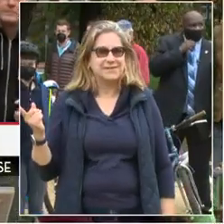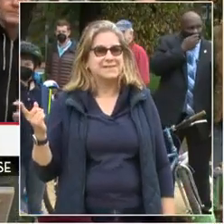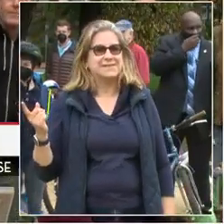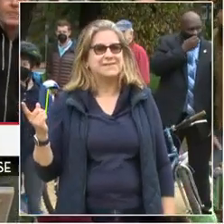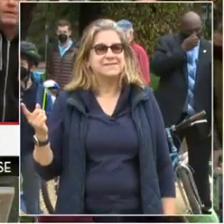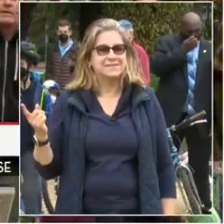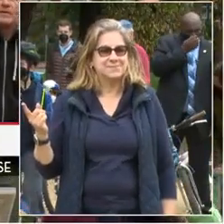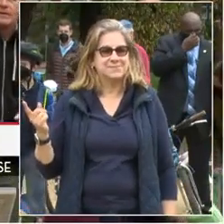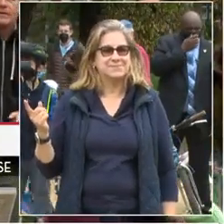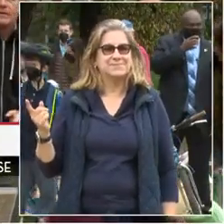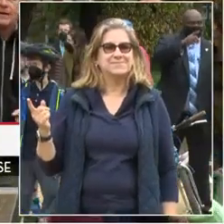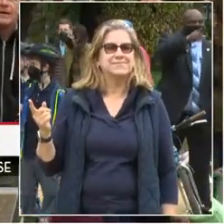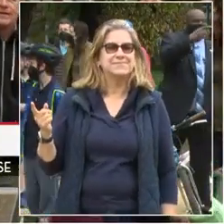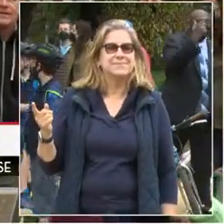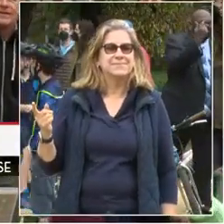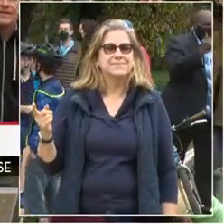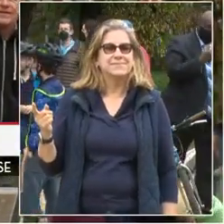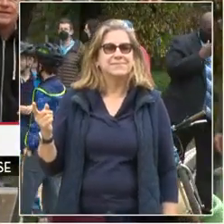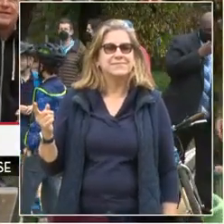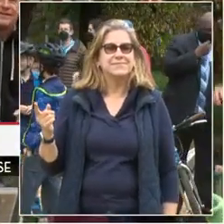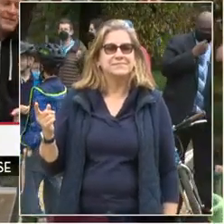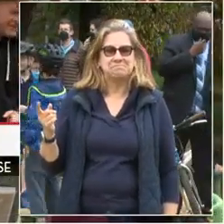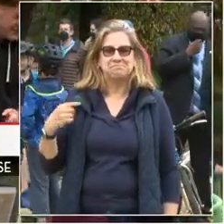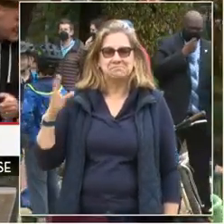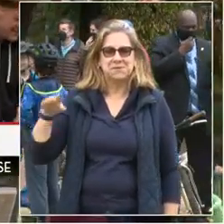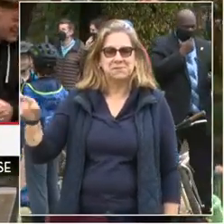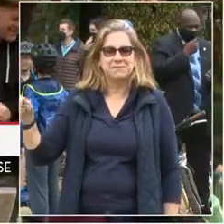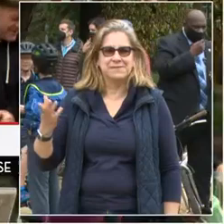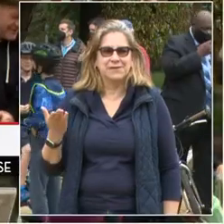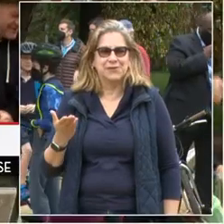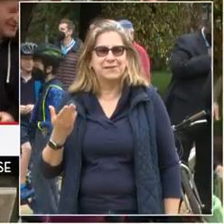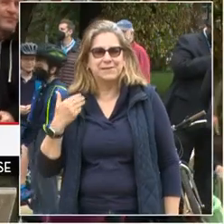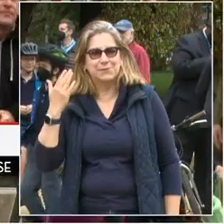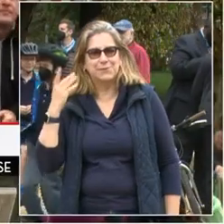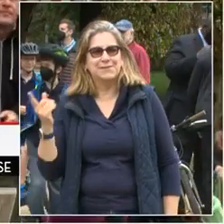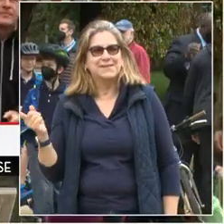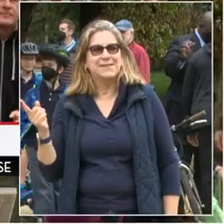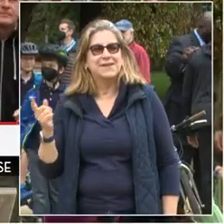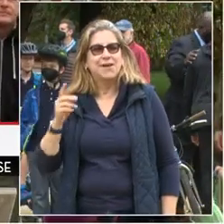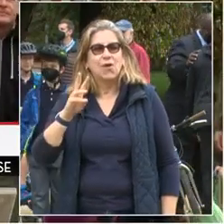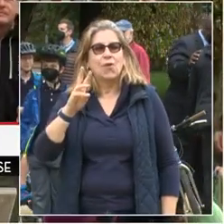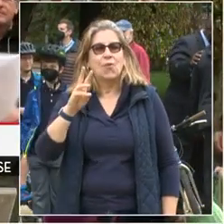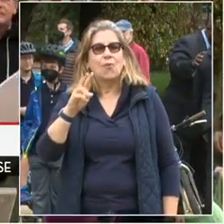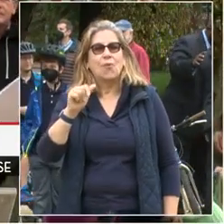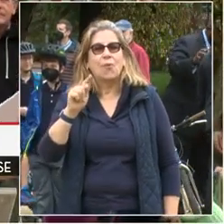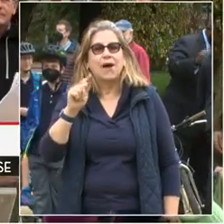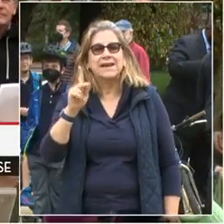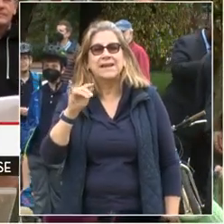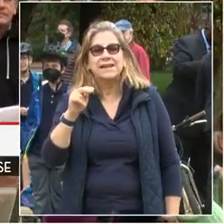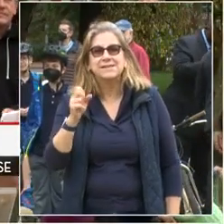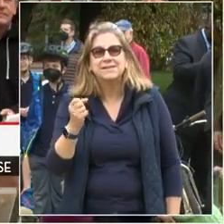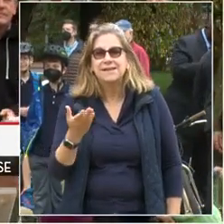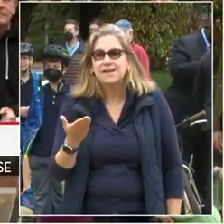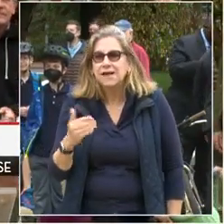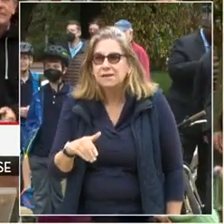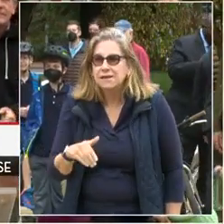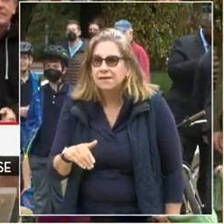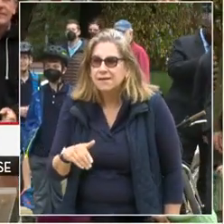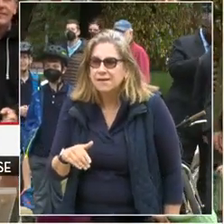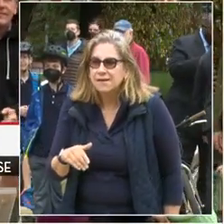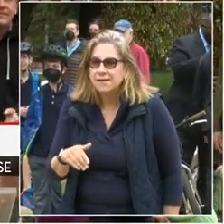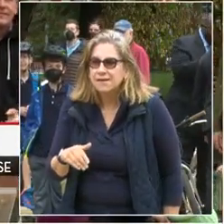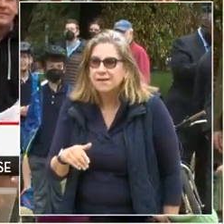Can always count on Maury to be loud. All right, Watkins, you want to try this again now that you're in it? Watkins?